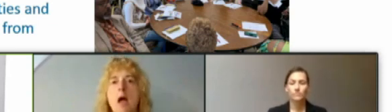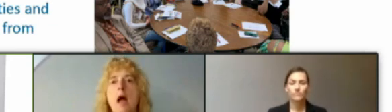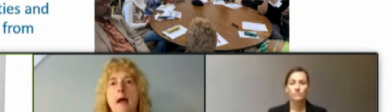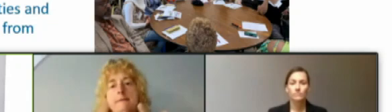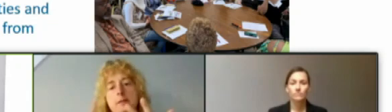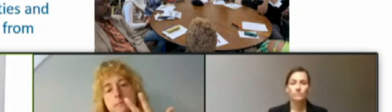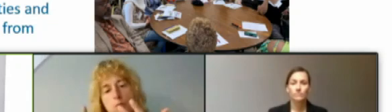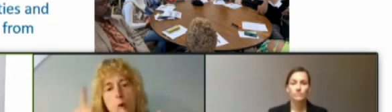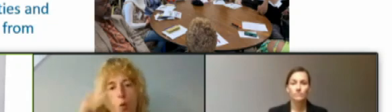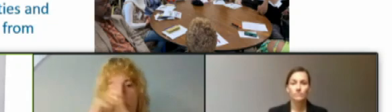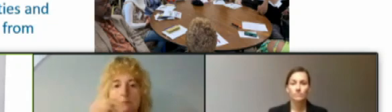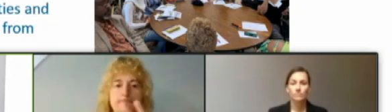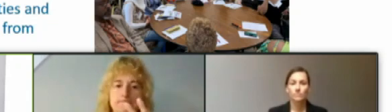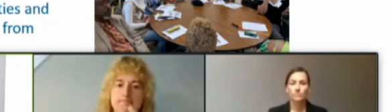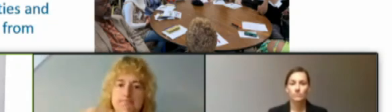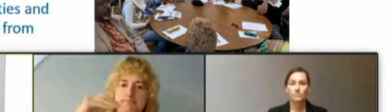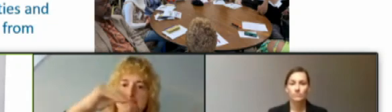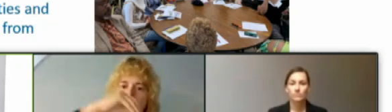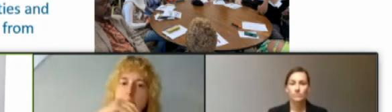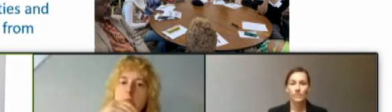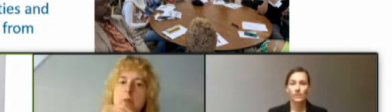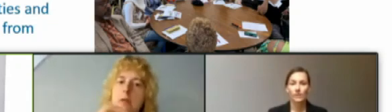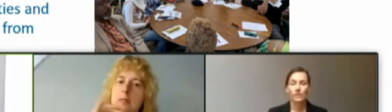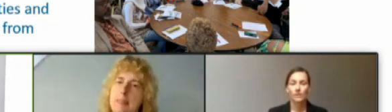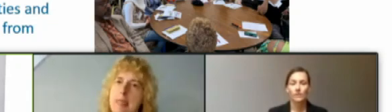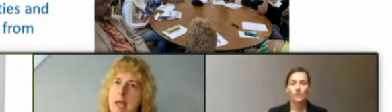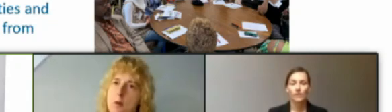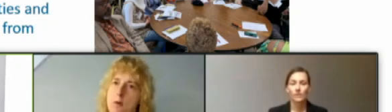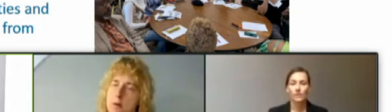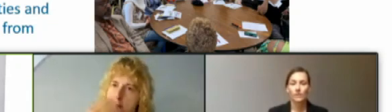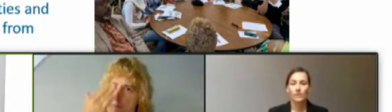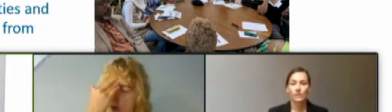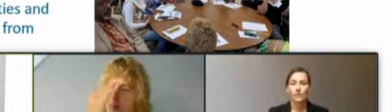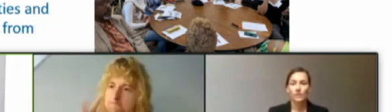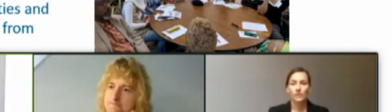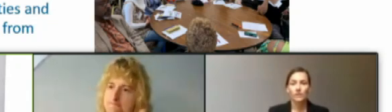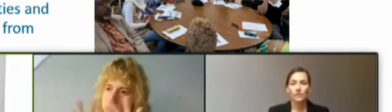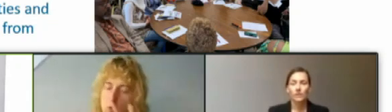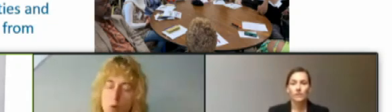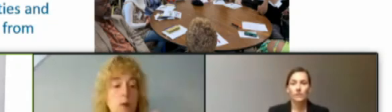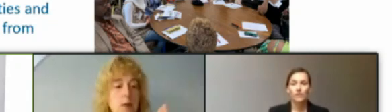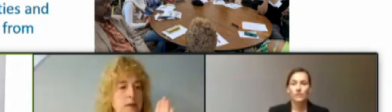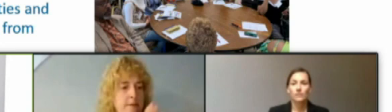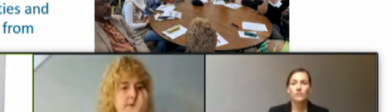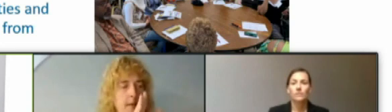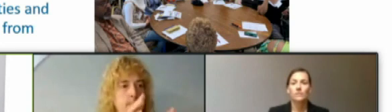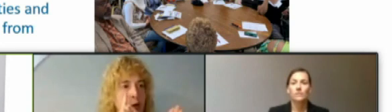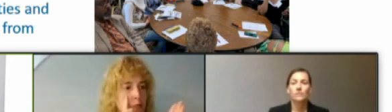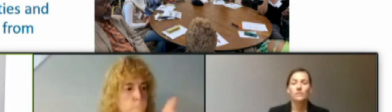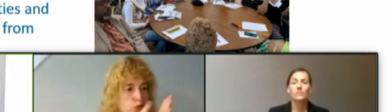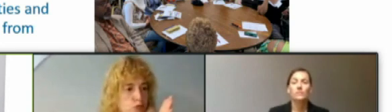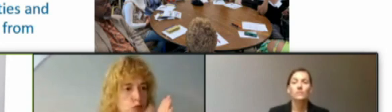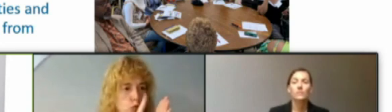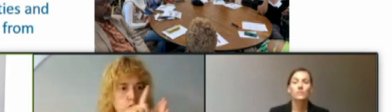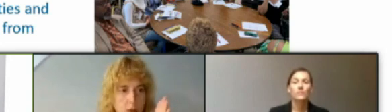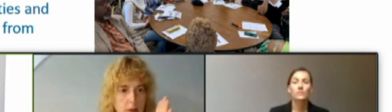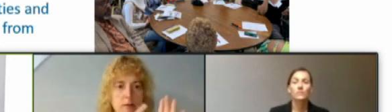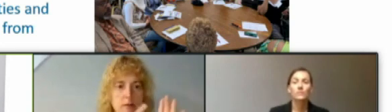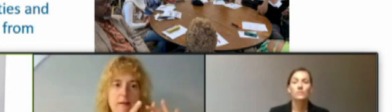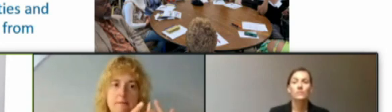communities. And we even ask them to develop specific research questions that we can pursue. Right now, we have them in